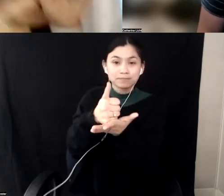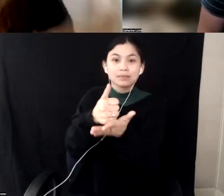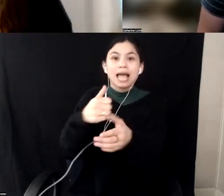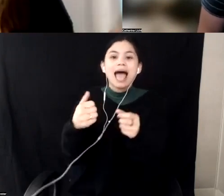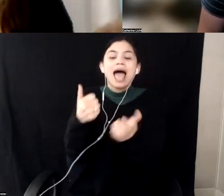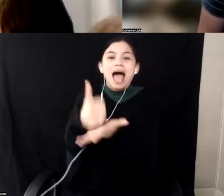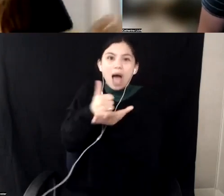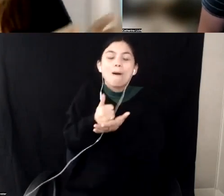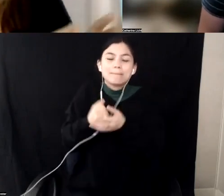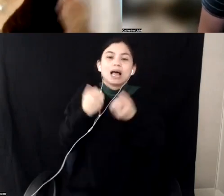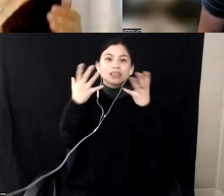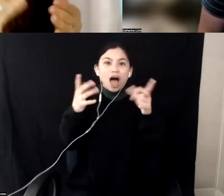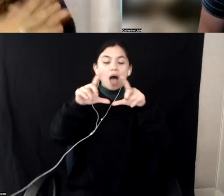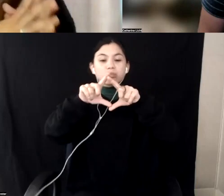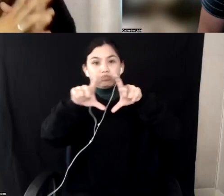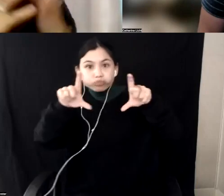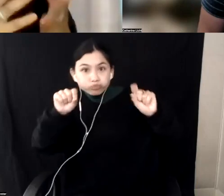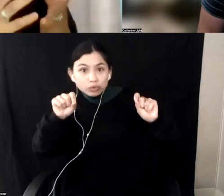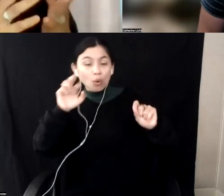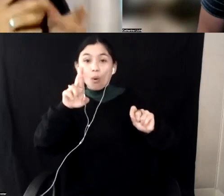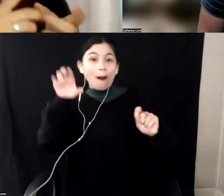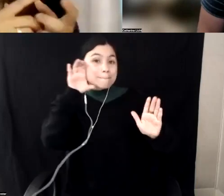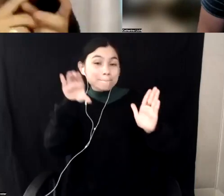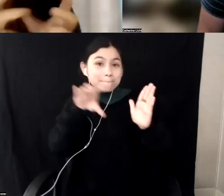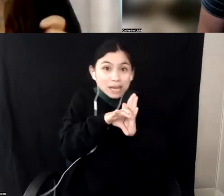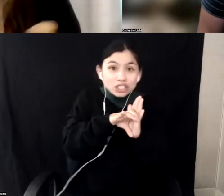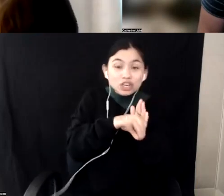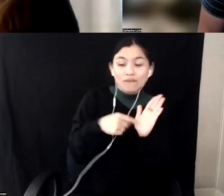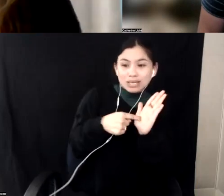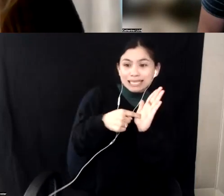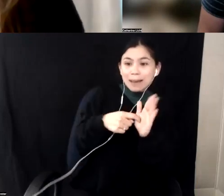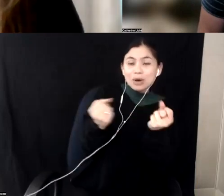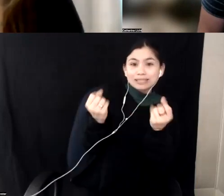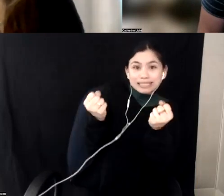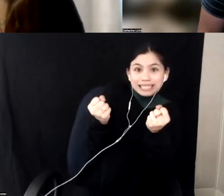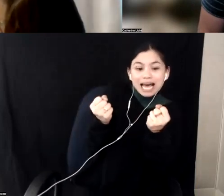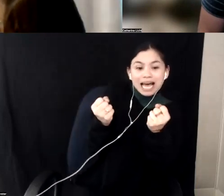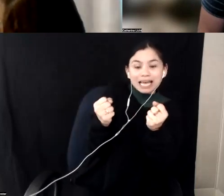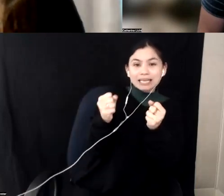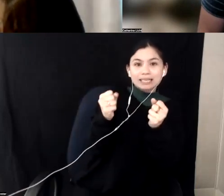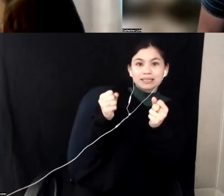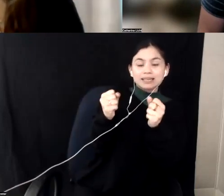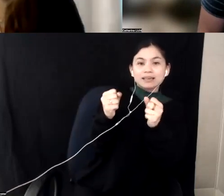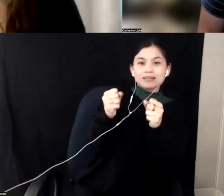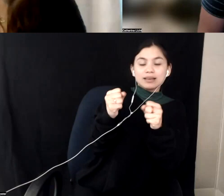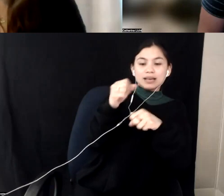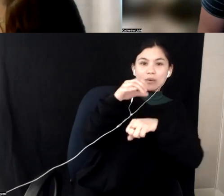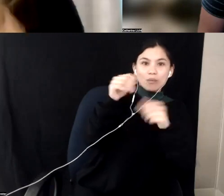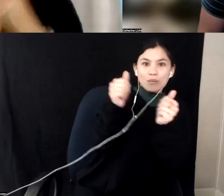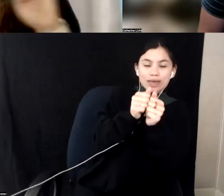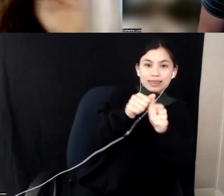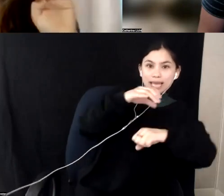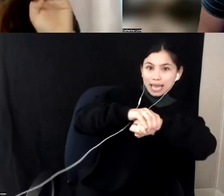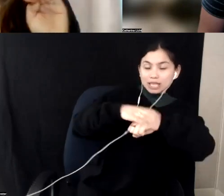could find a list of what the signs are, like a visual representation, and posting